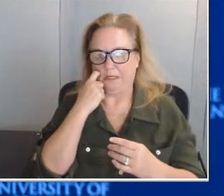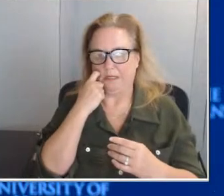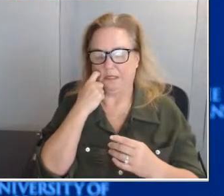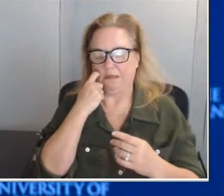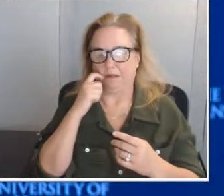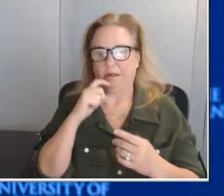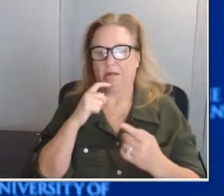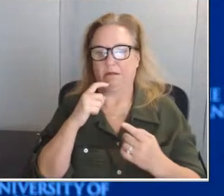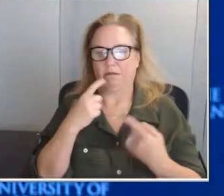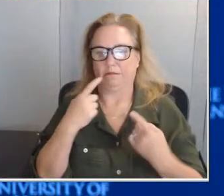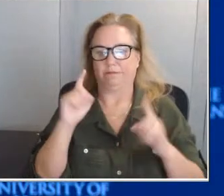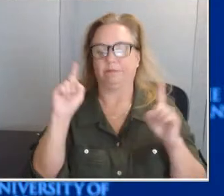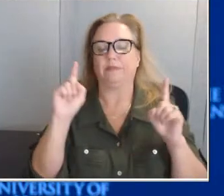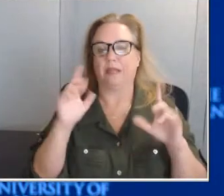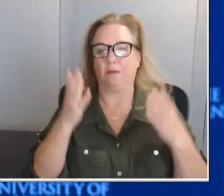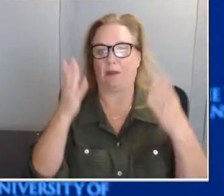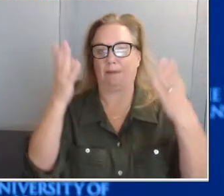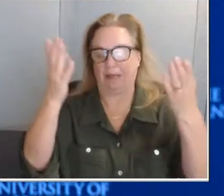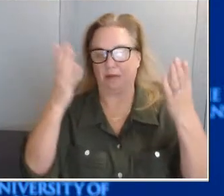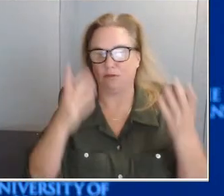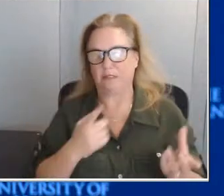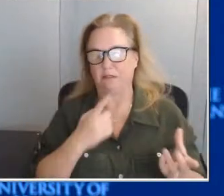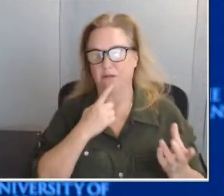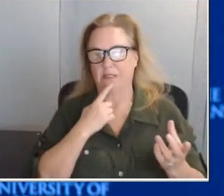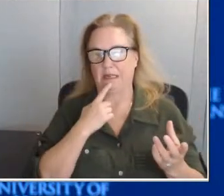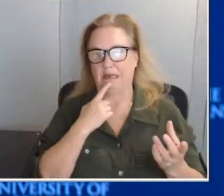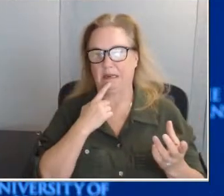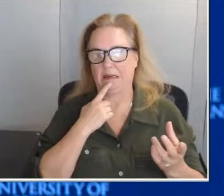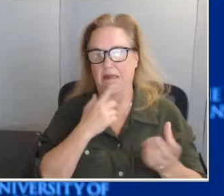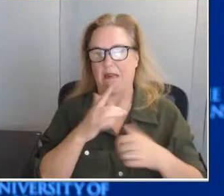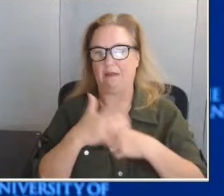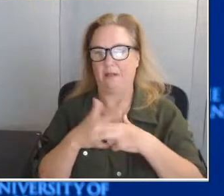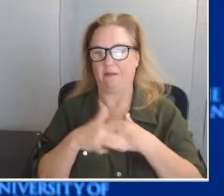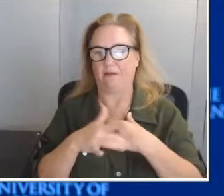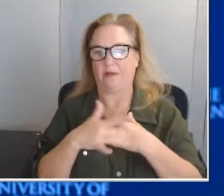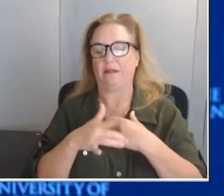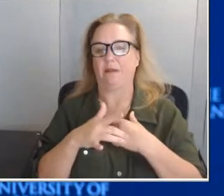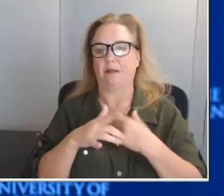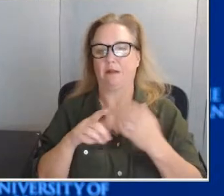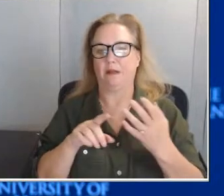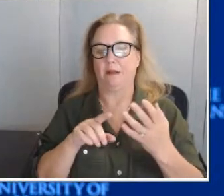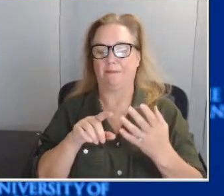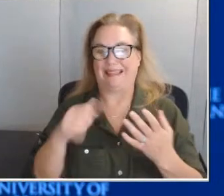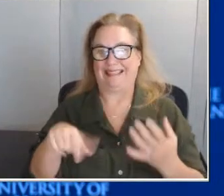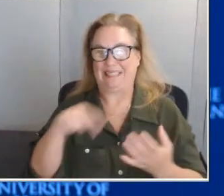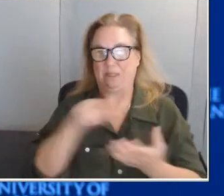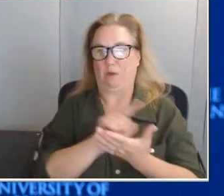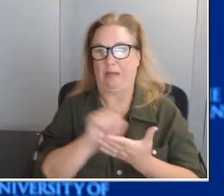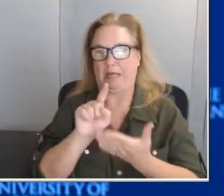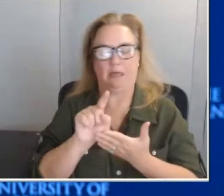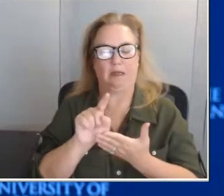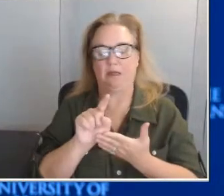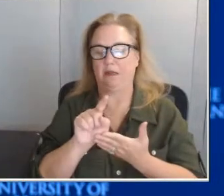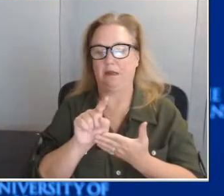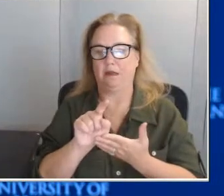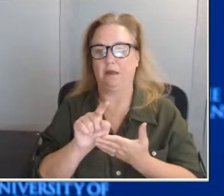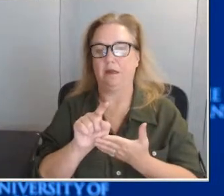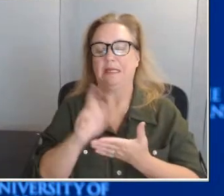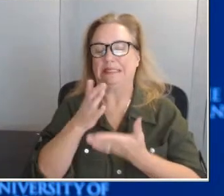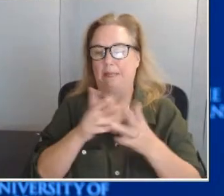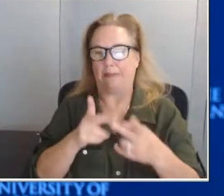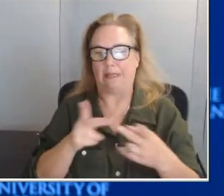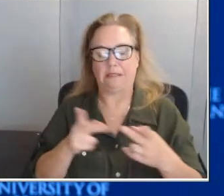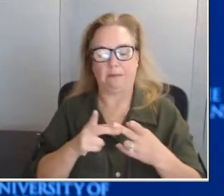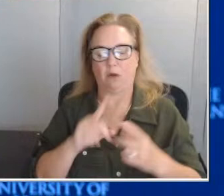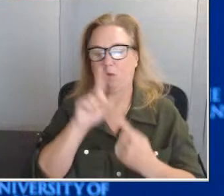and ACIP's recommendations, they're saying it'll be available in some places by the end of the week. We don't have any good data on when